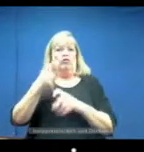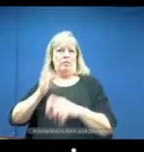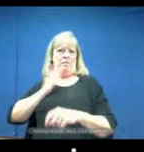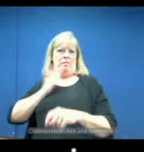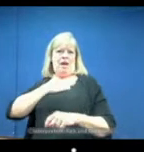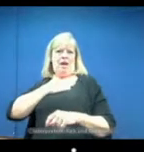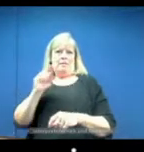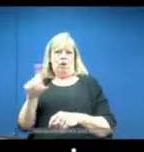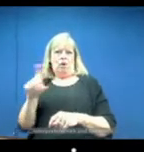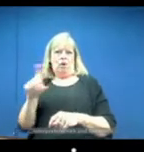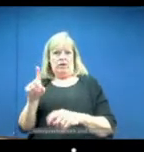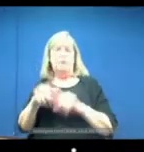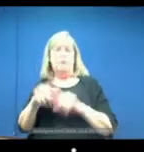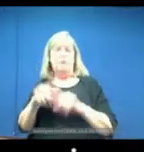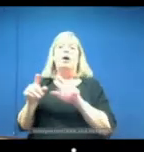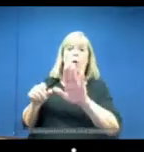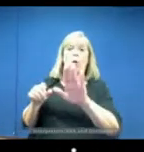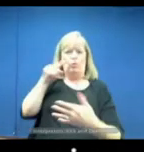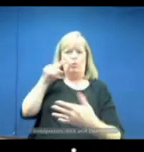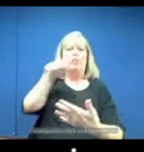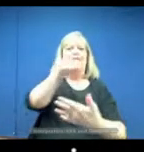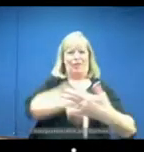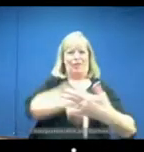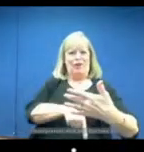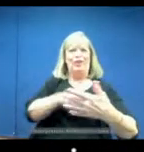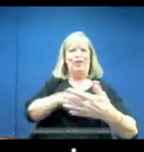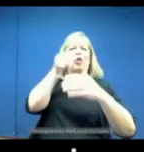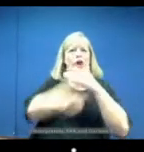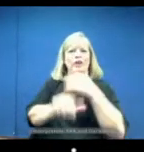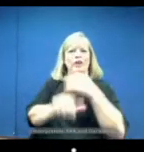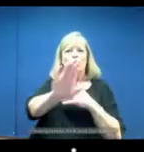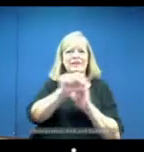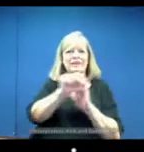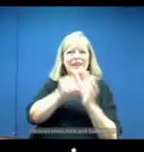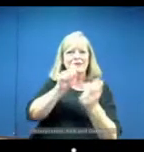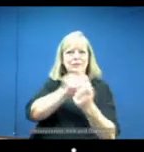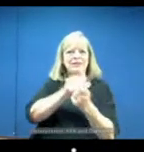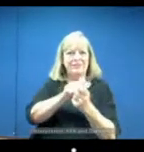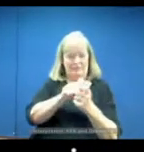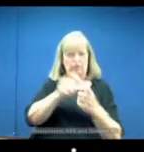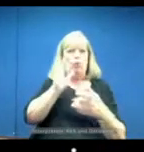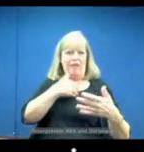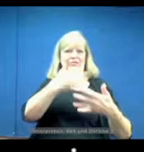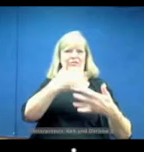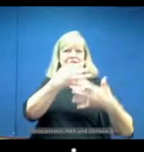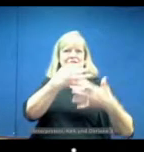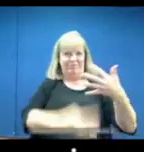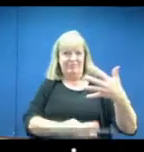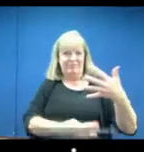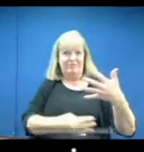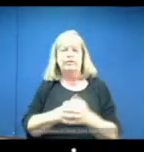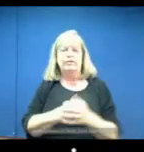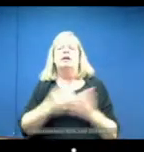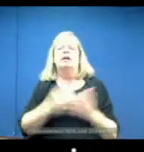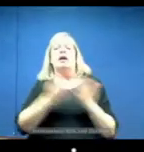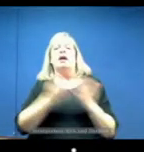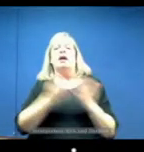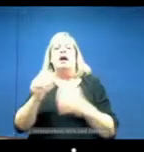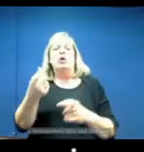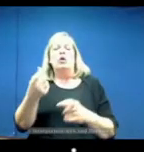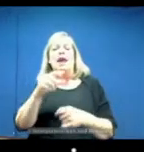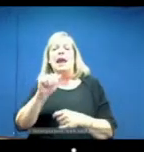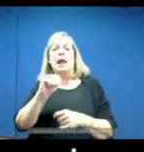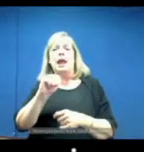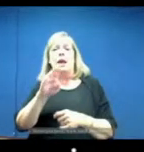under your specific state. Okay, so Amber asks, is the statute of